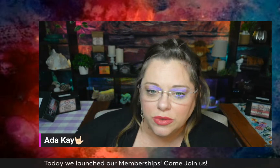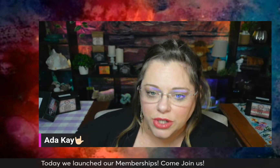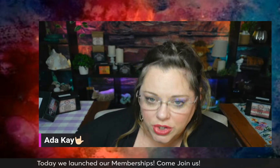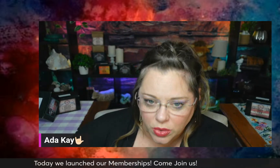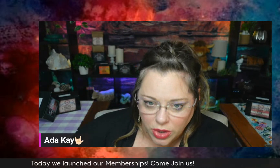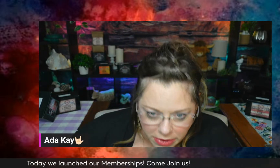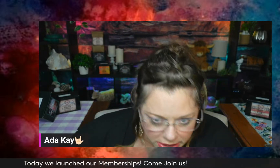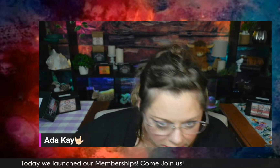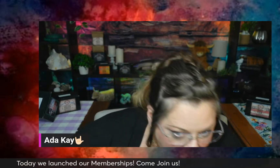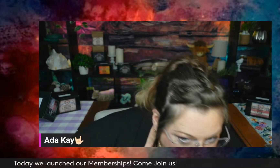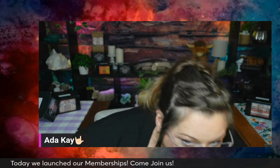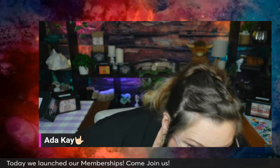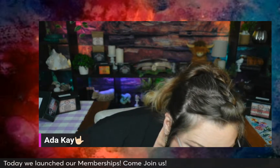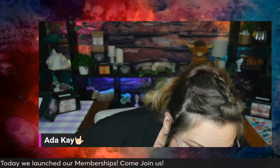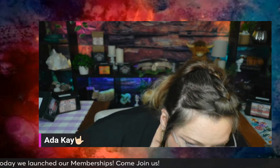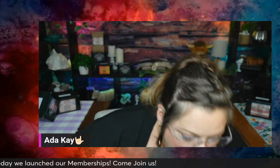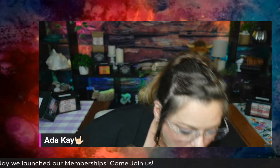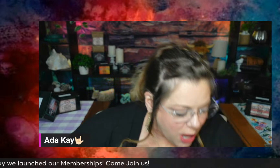You don't need to know what I'm eating.